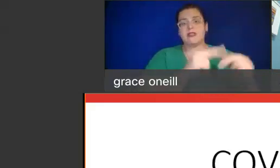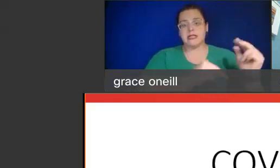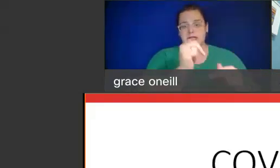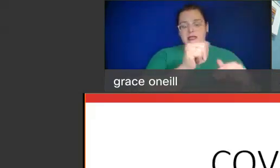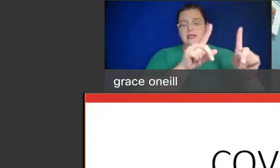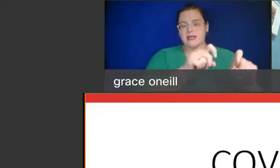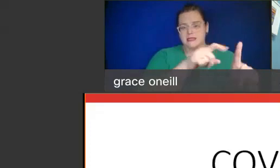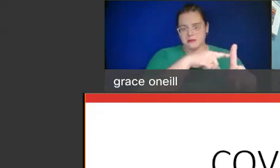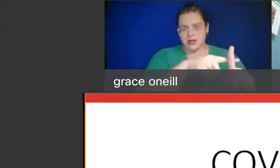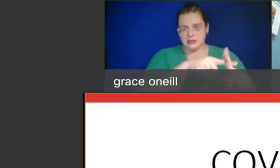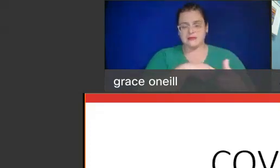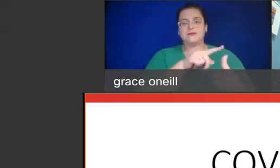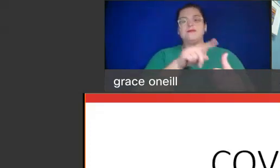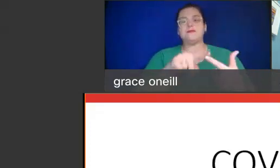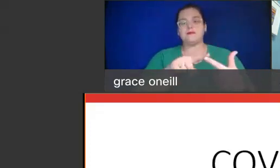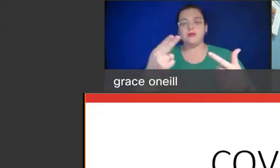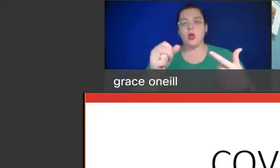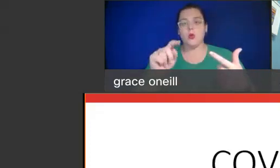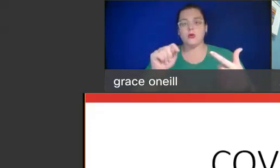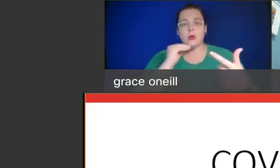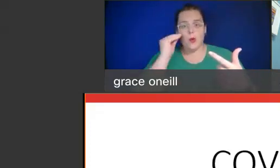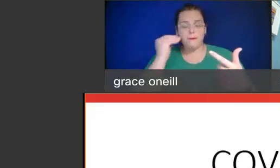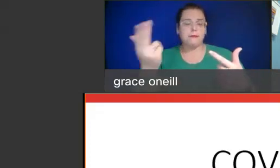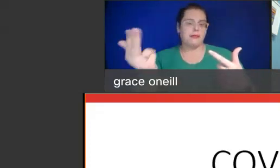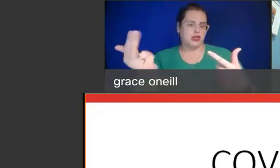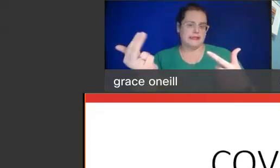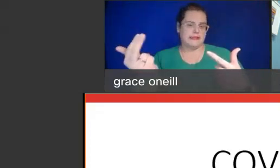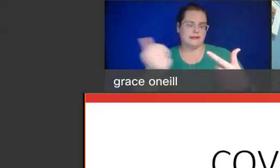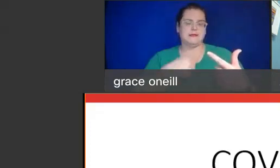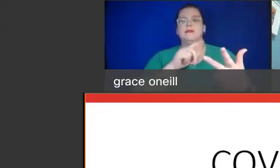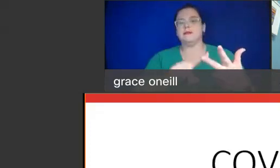13 people in host homes,